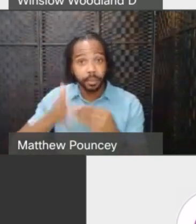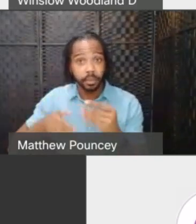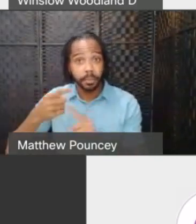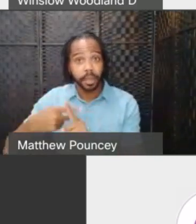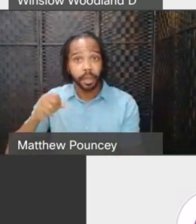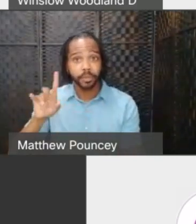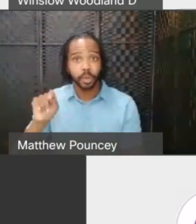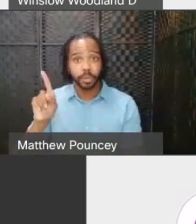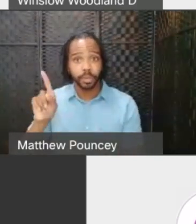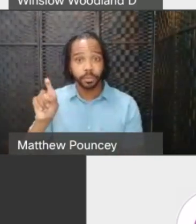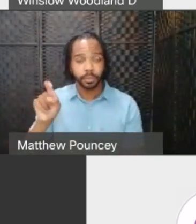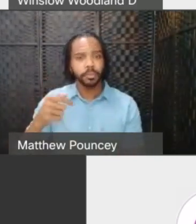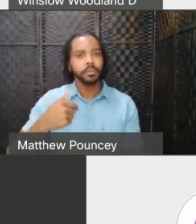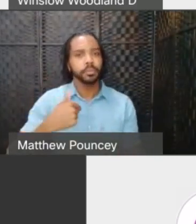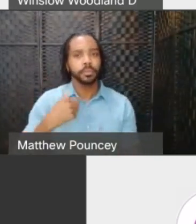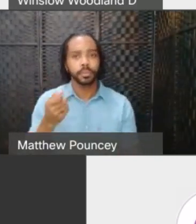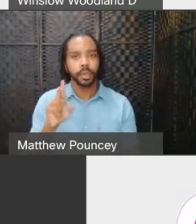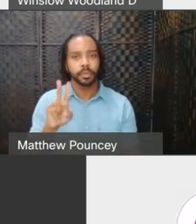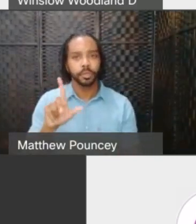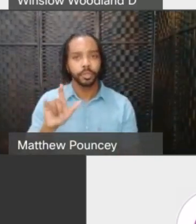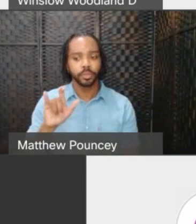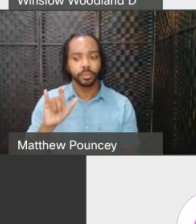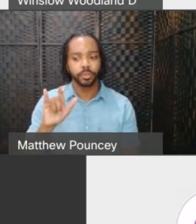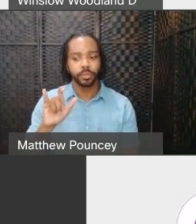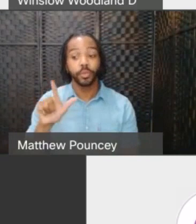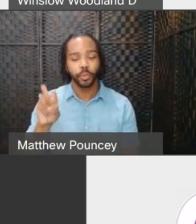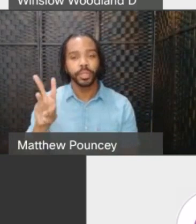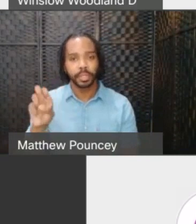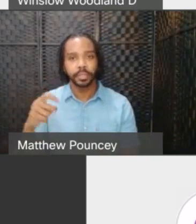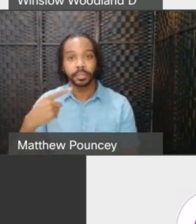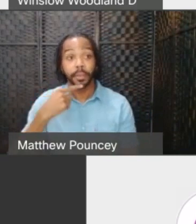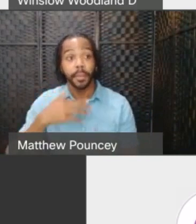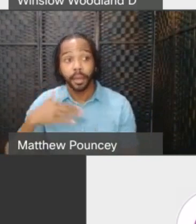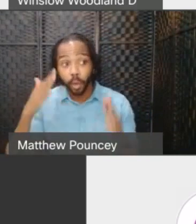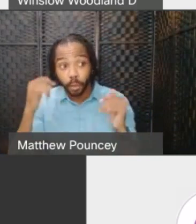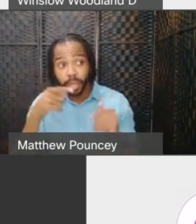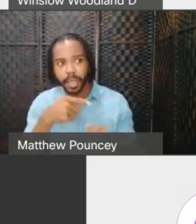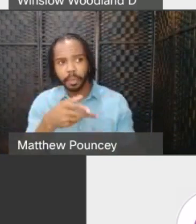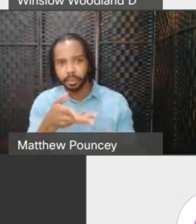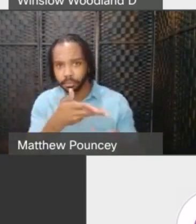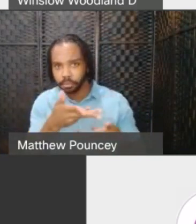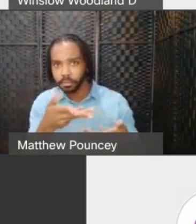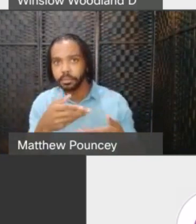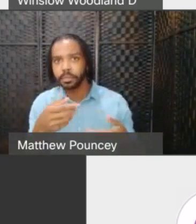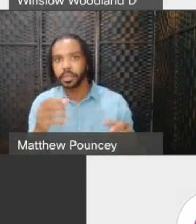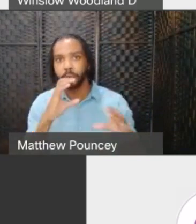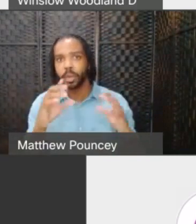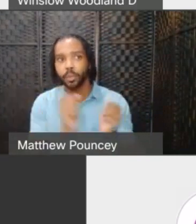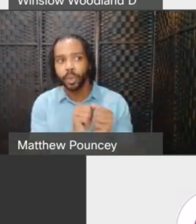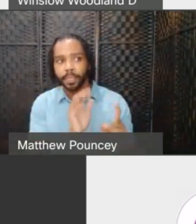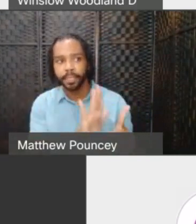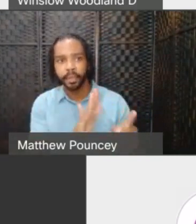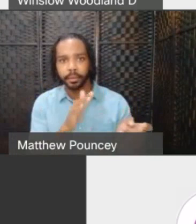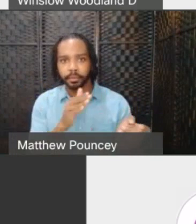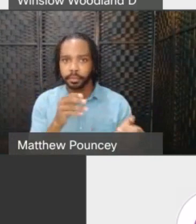Well, my hope is that they would be communicating with their primary care physician or someone to see